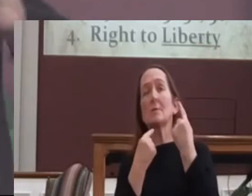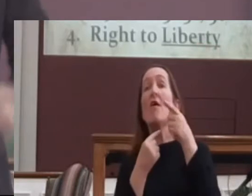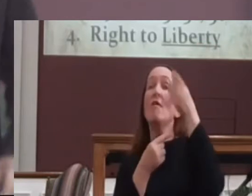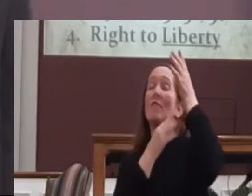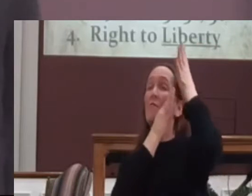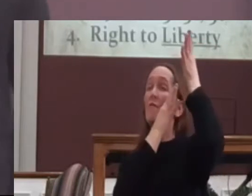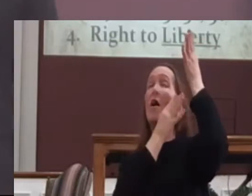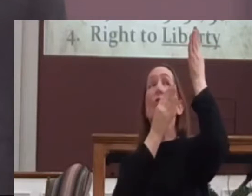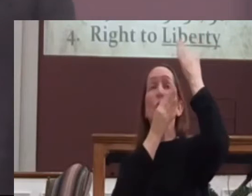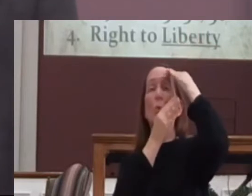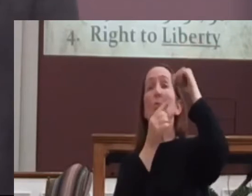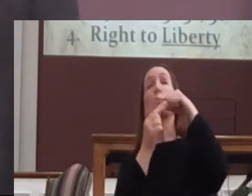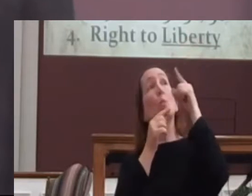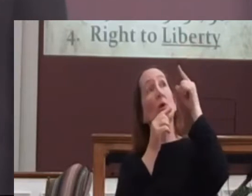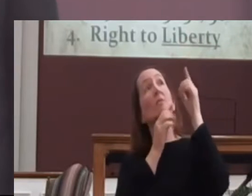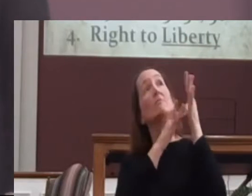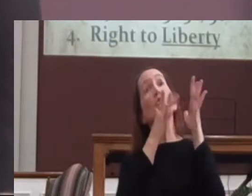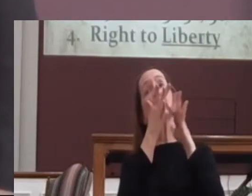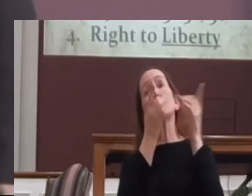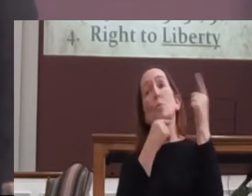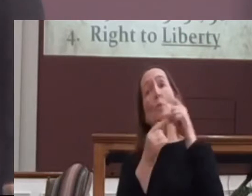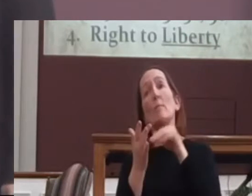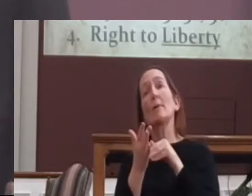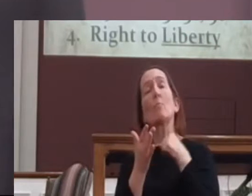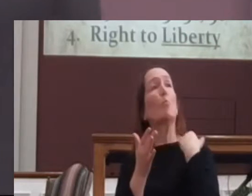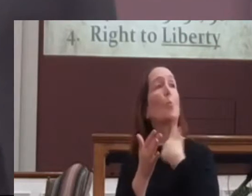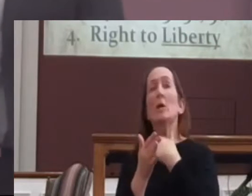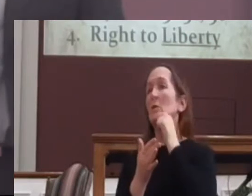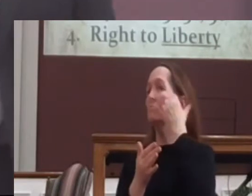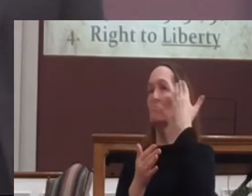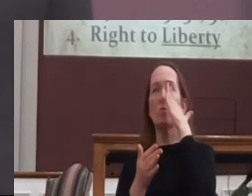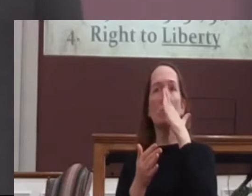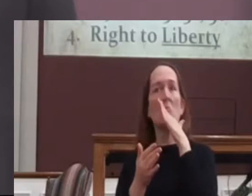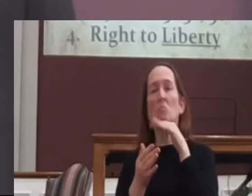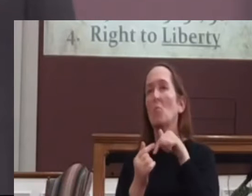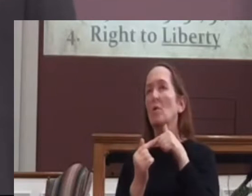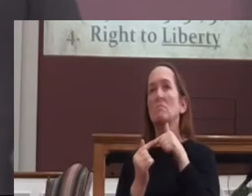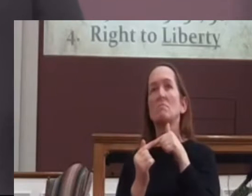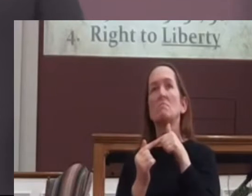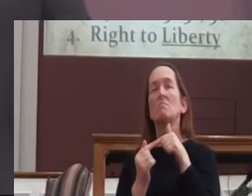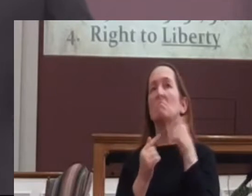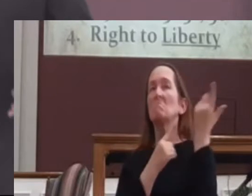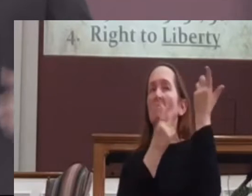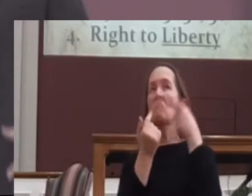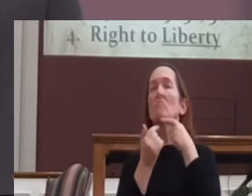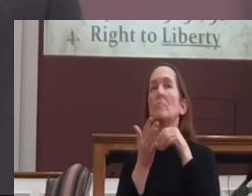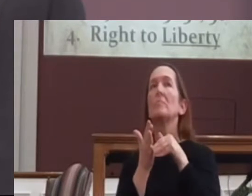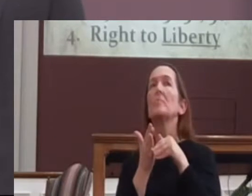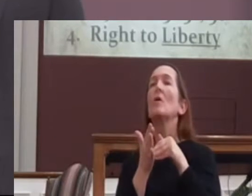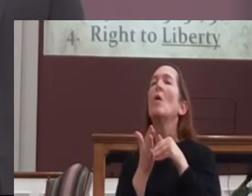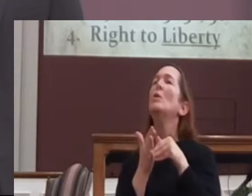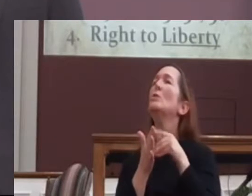But it is on his timing. The Father knows when he will return. We do not.